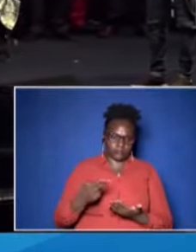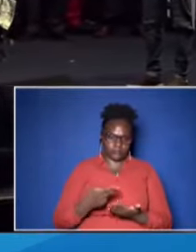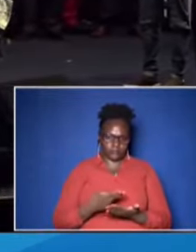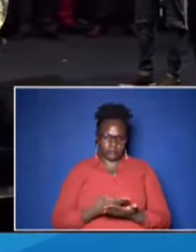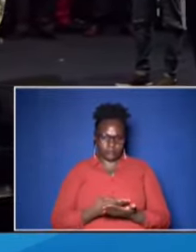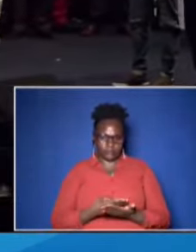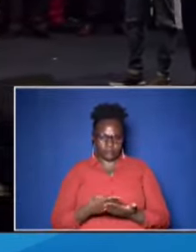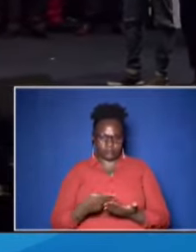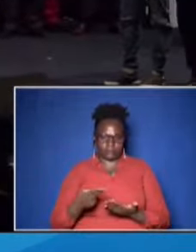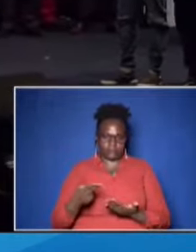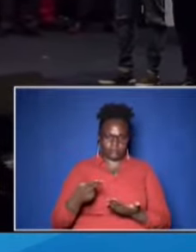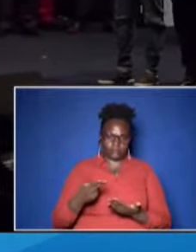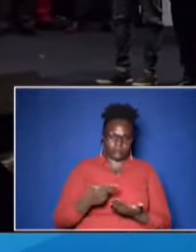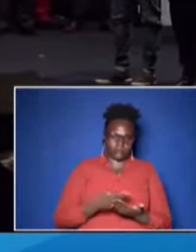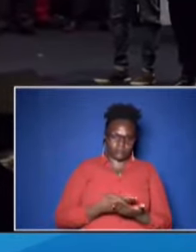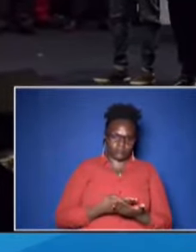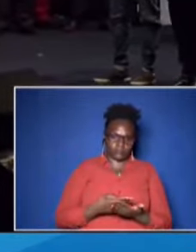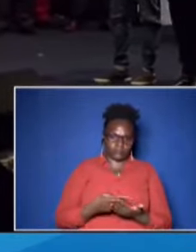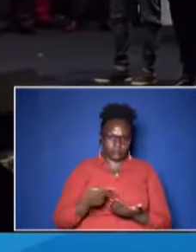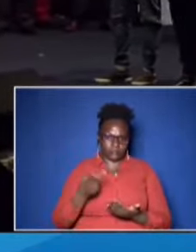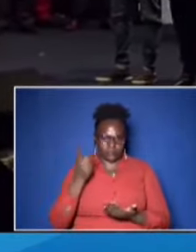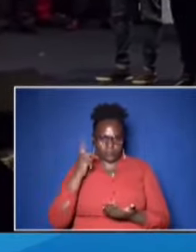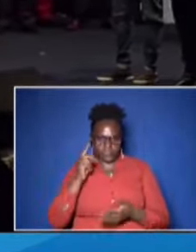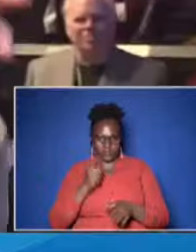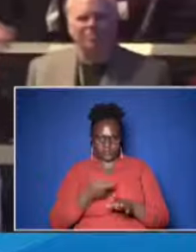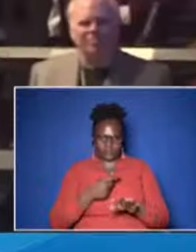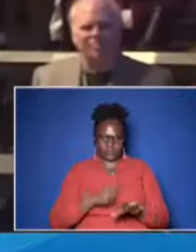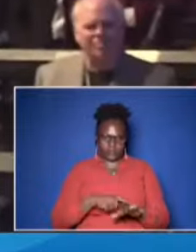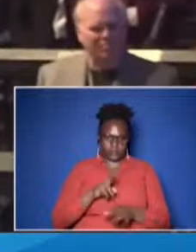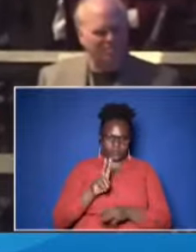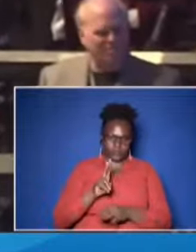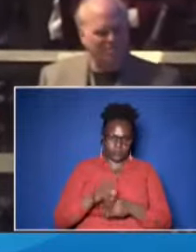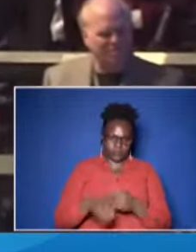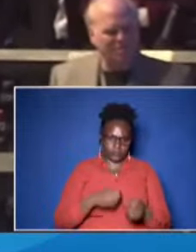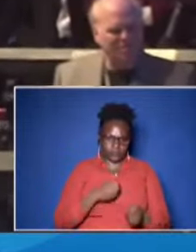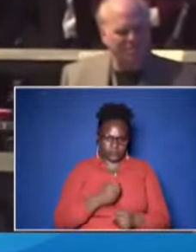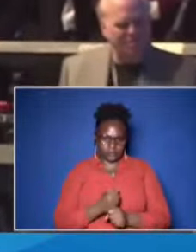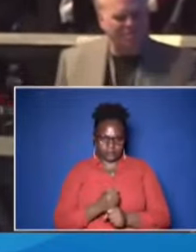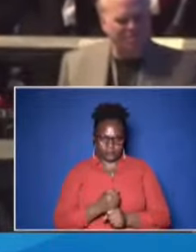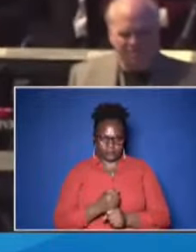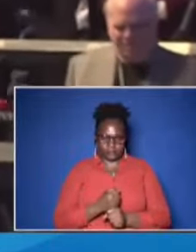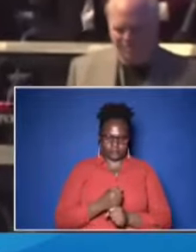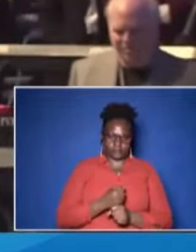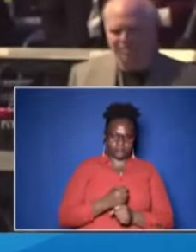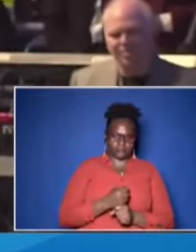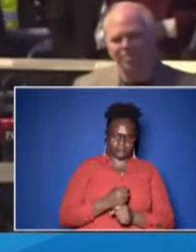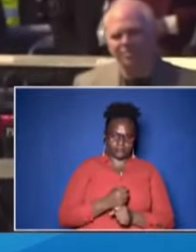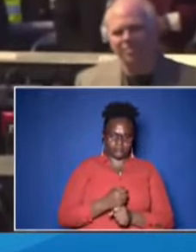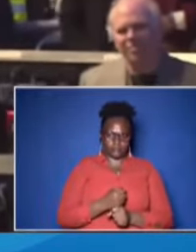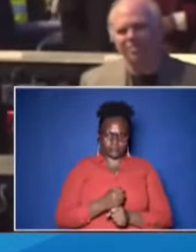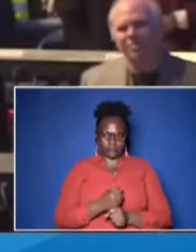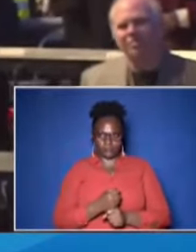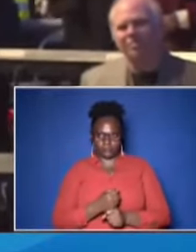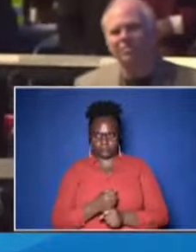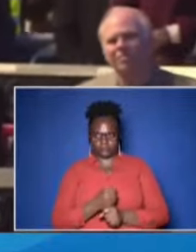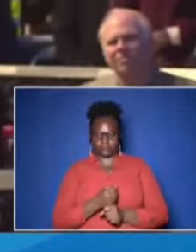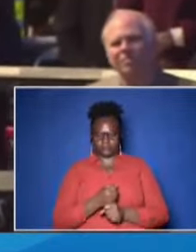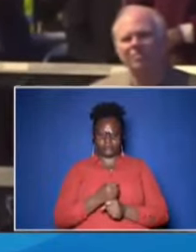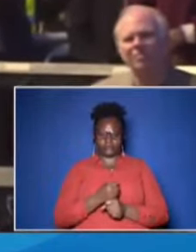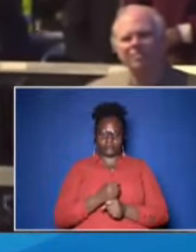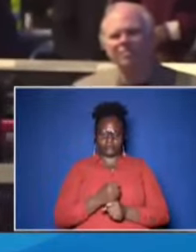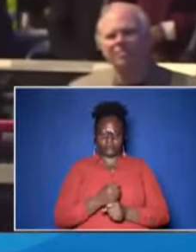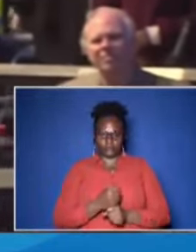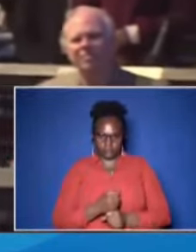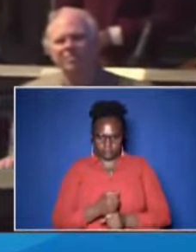Holy a girl who's been deaf since she was two years old the Lord just told me she's going to be a